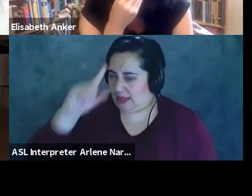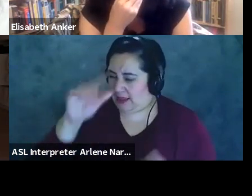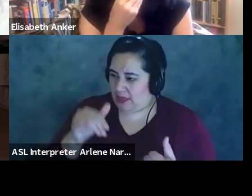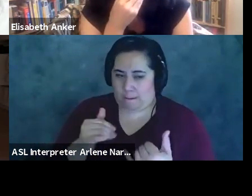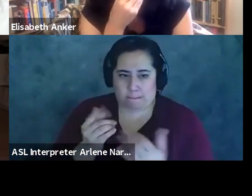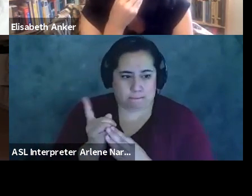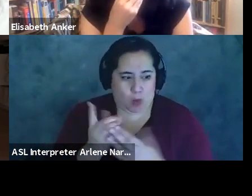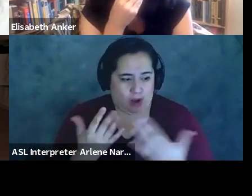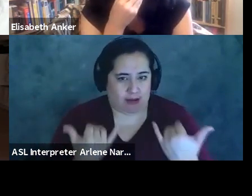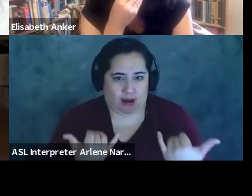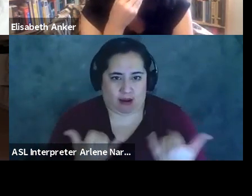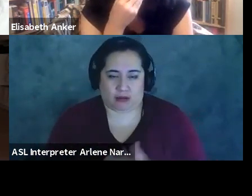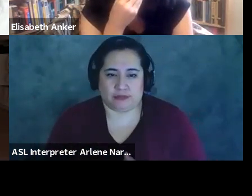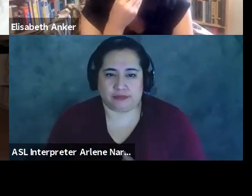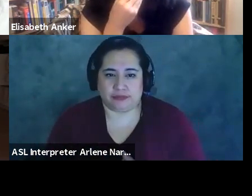we're in,